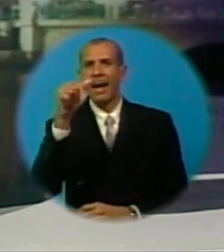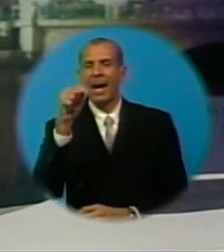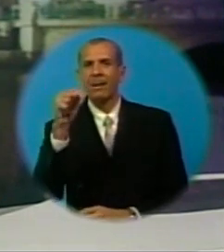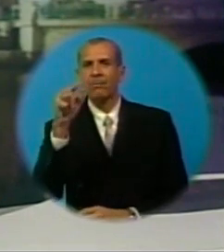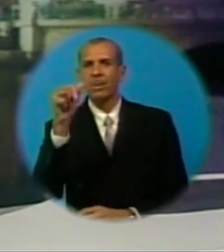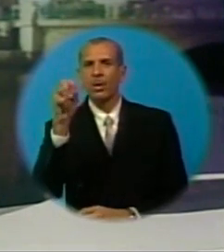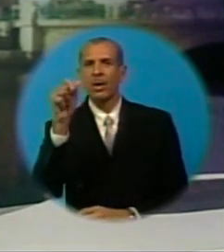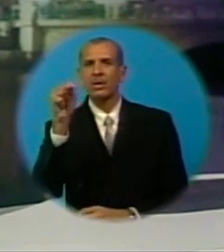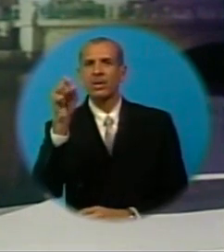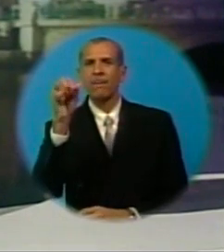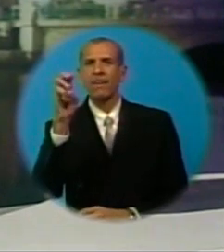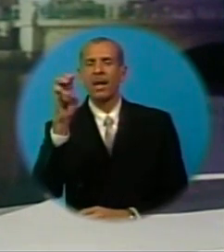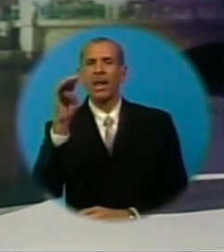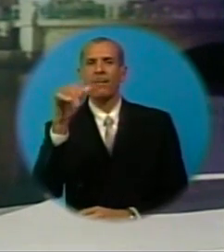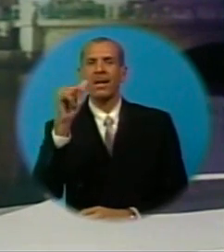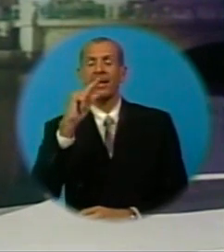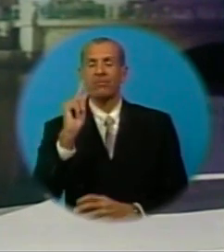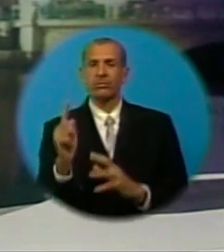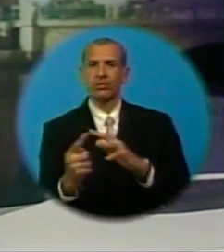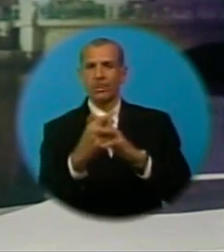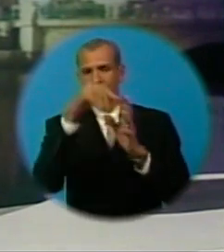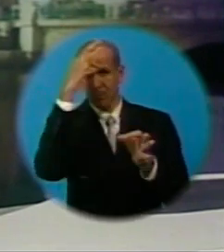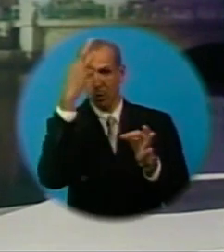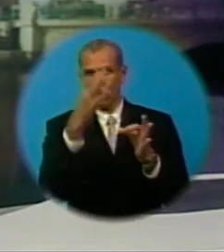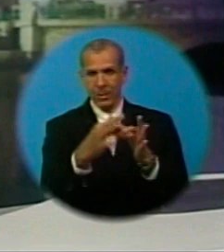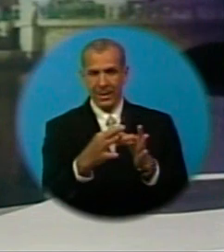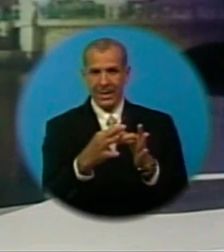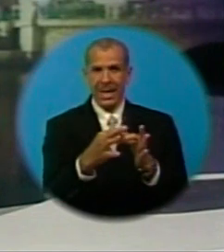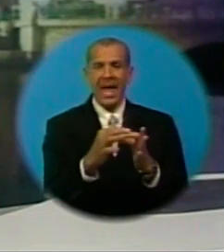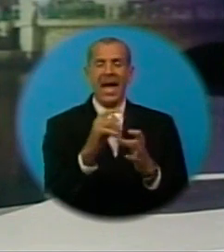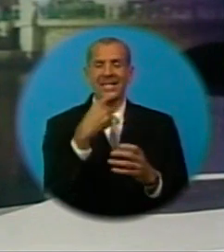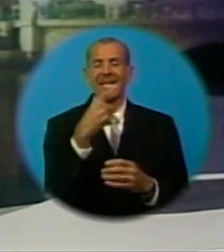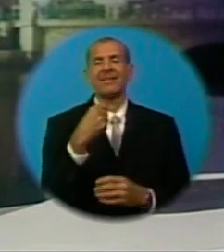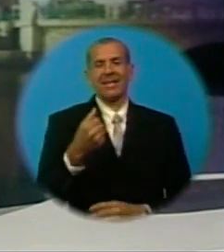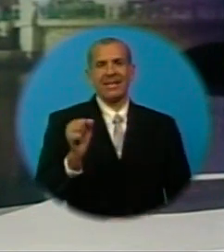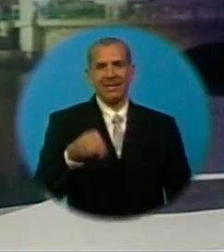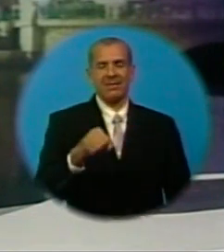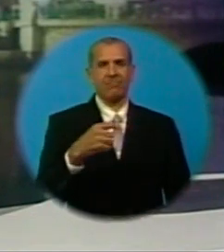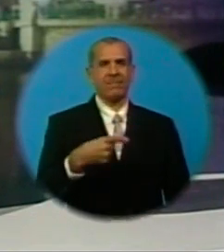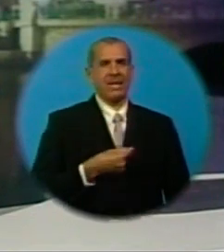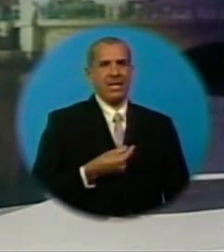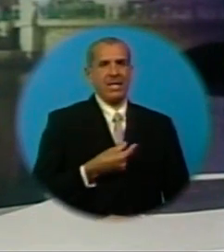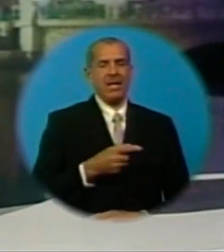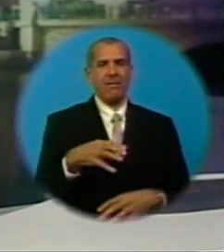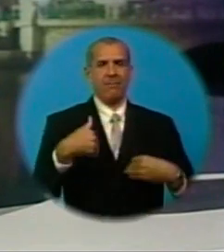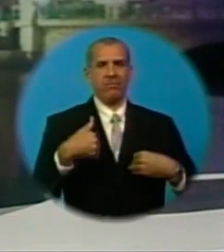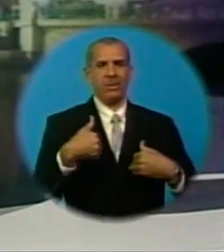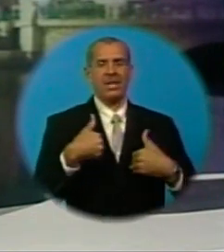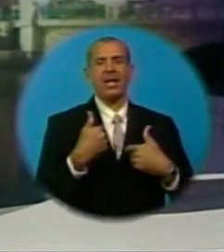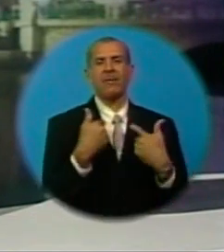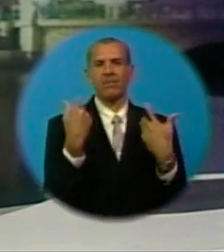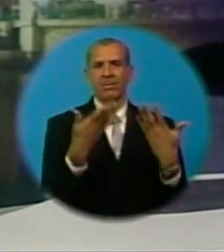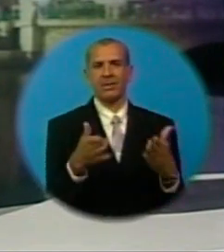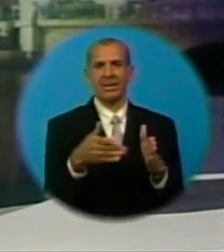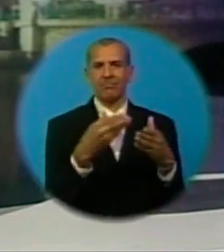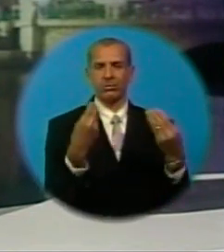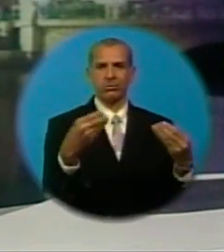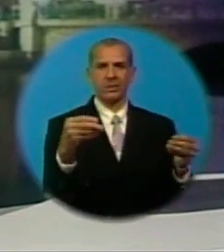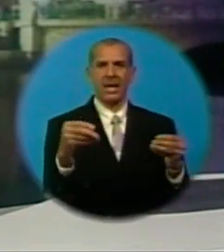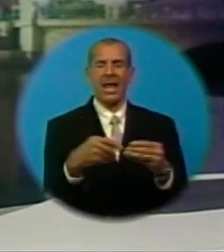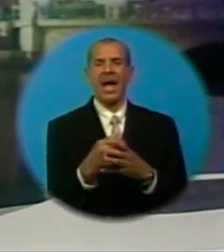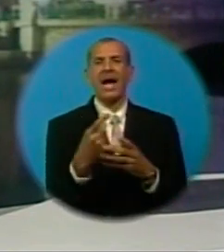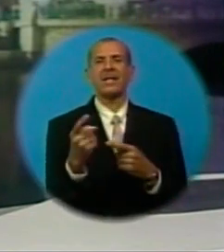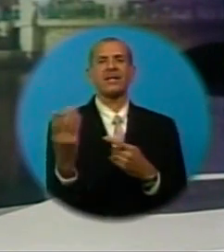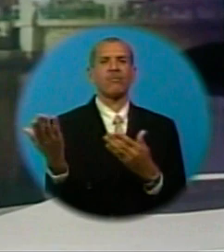St. Lucian national, appeared at the District B Magistrates Court and pleaded guilty to charges of possession, intent to supply, trafficking, and